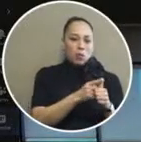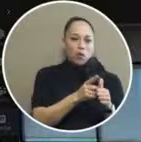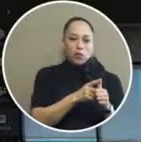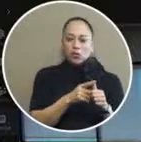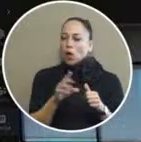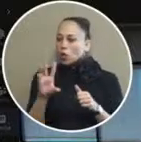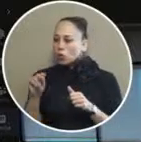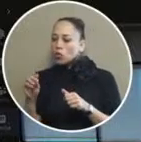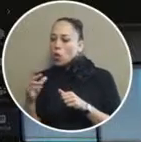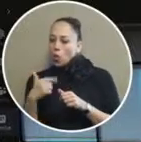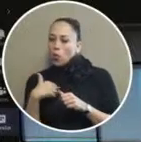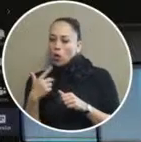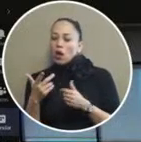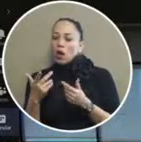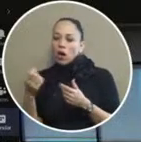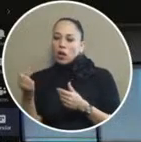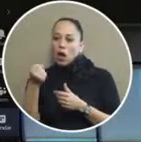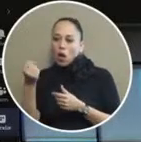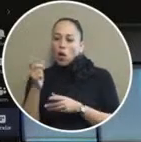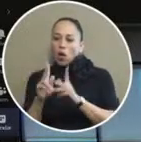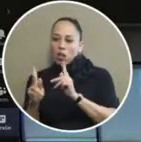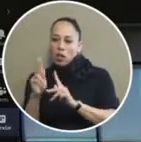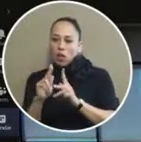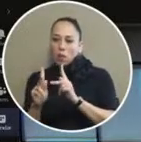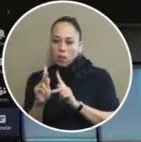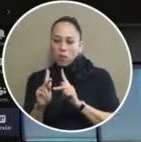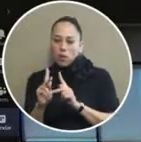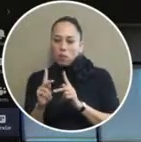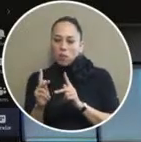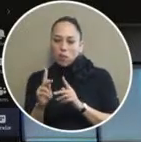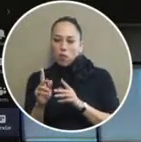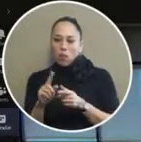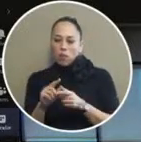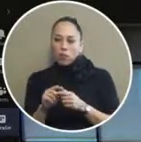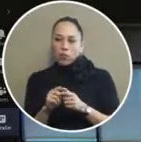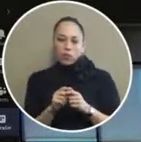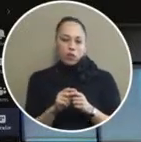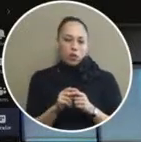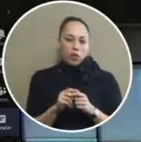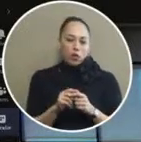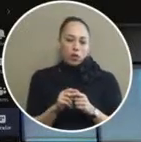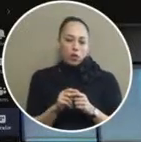after council goes for their questions, and then we'll have public comment. All right, then